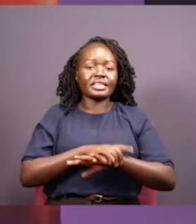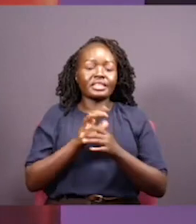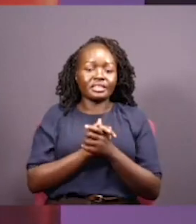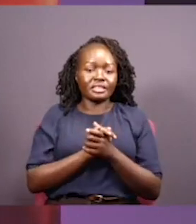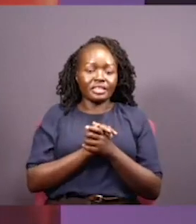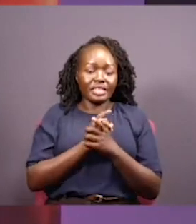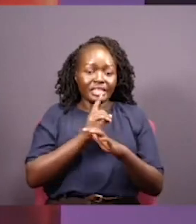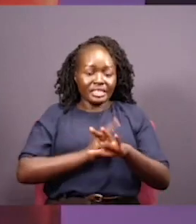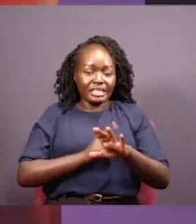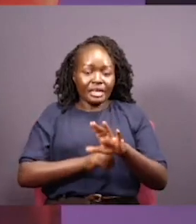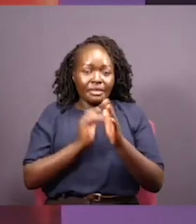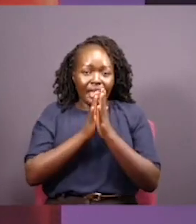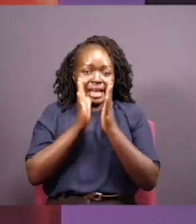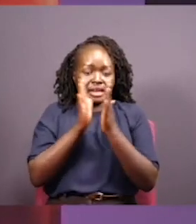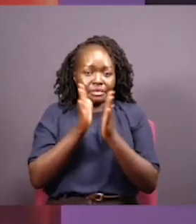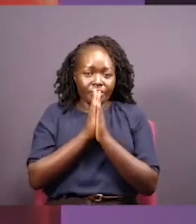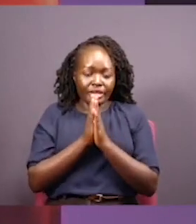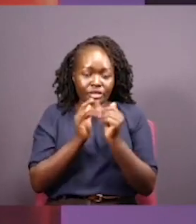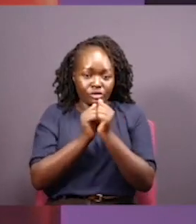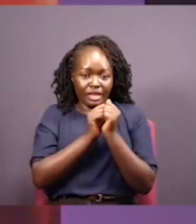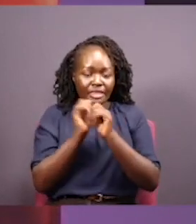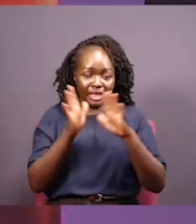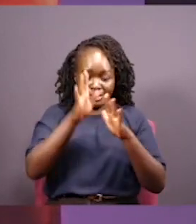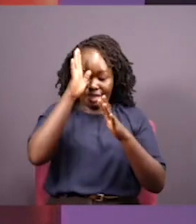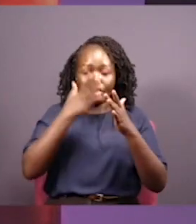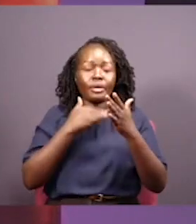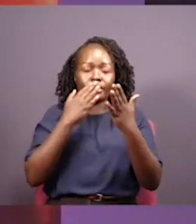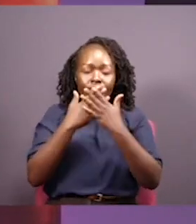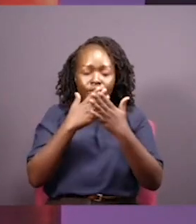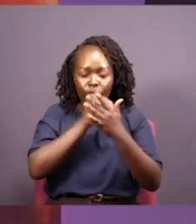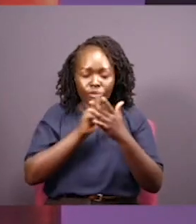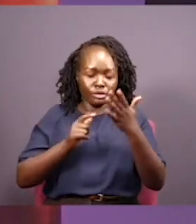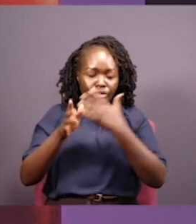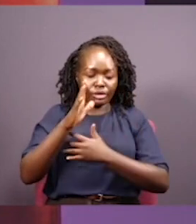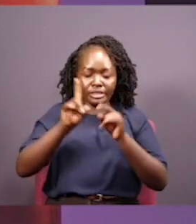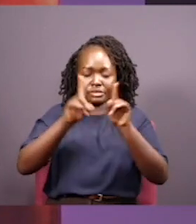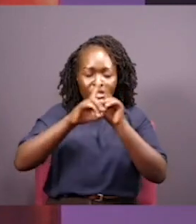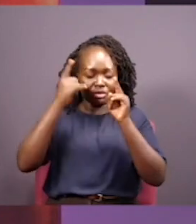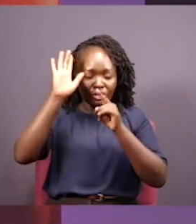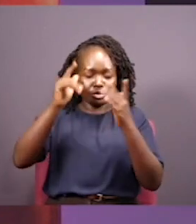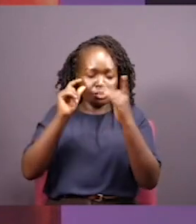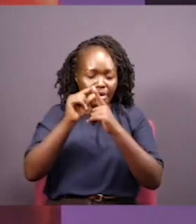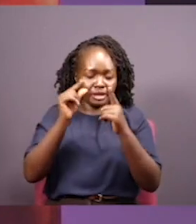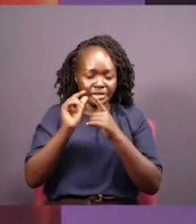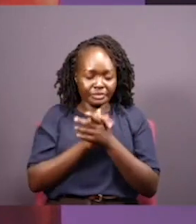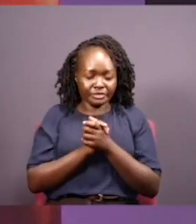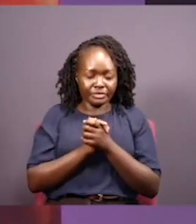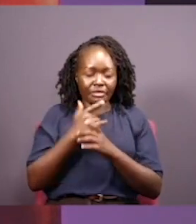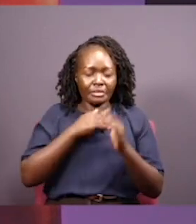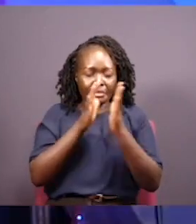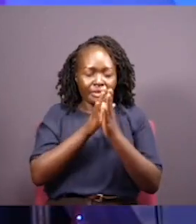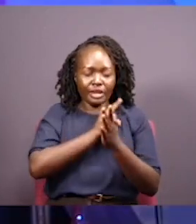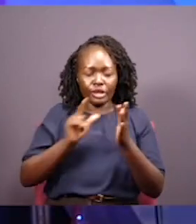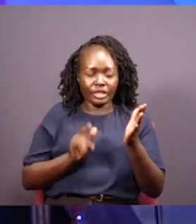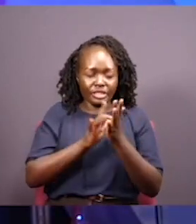just pray together. Father, we want to thank you, Lord God, even for your word. I pray, Lord Jesus Christ,